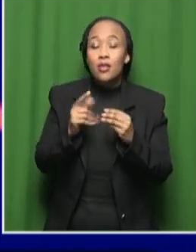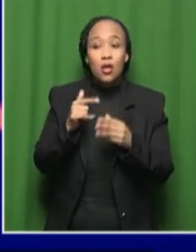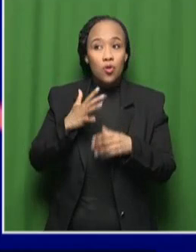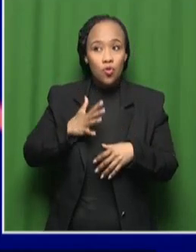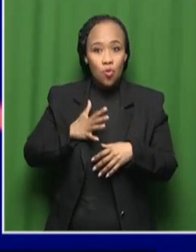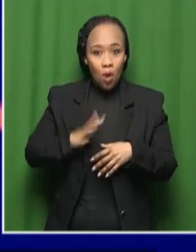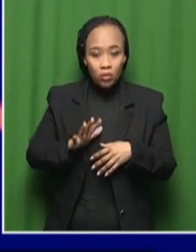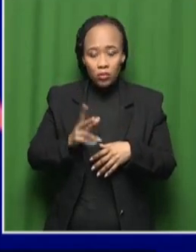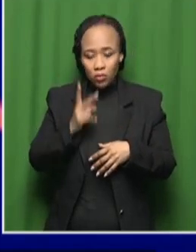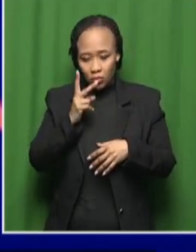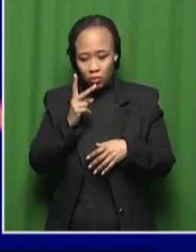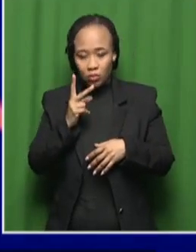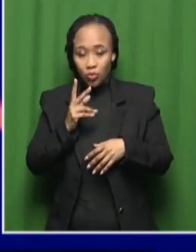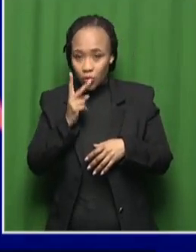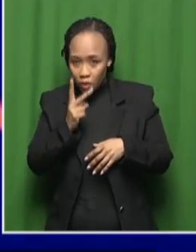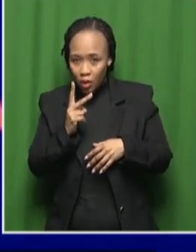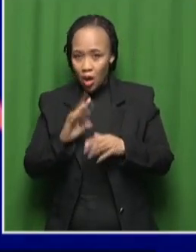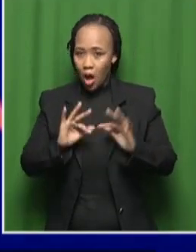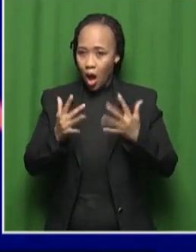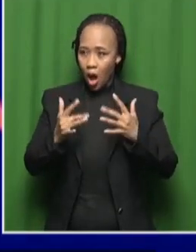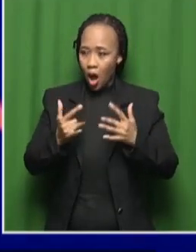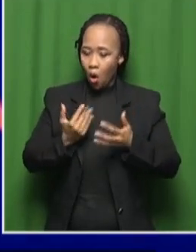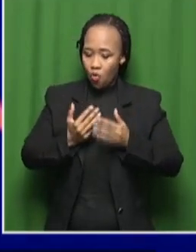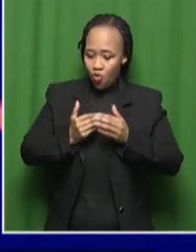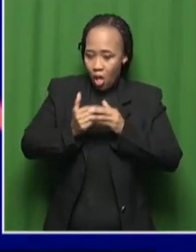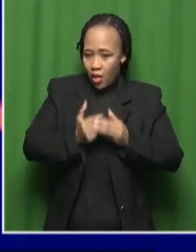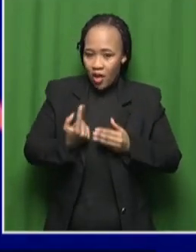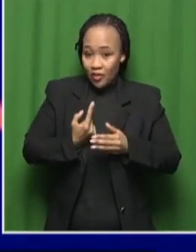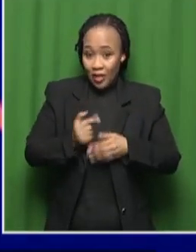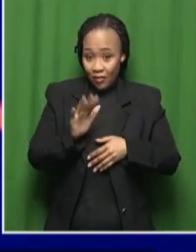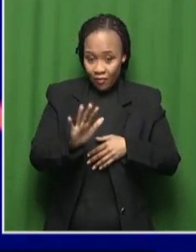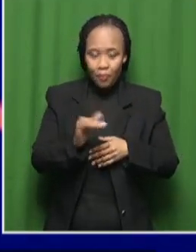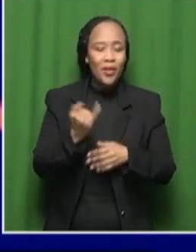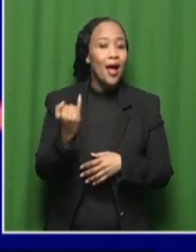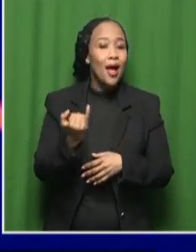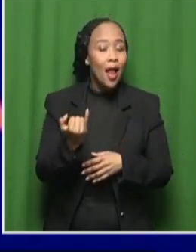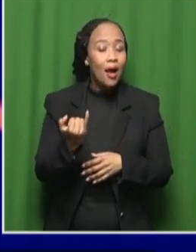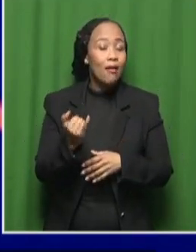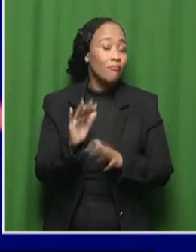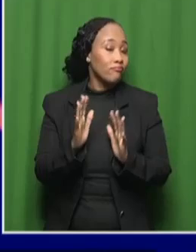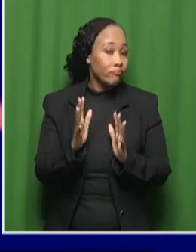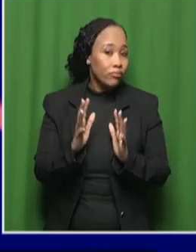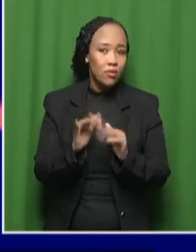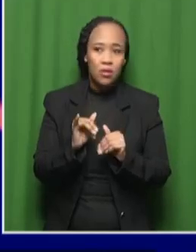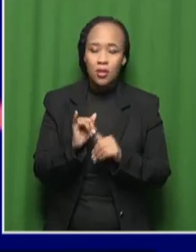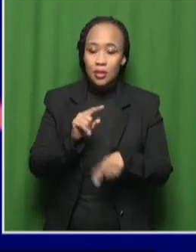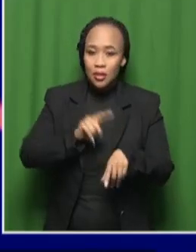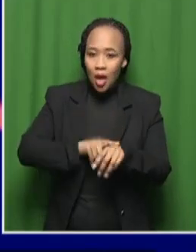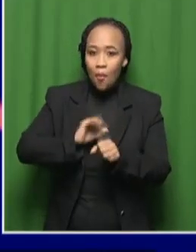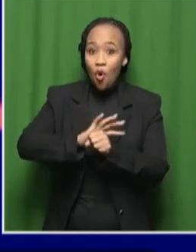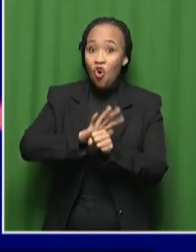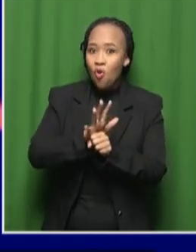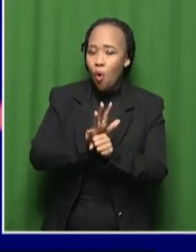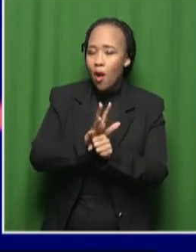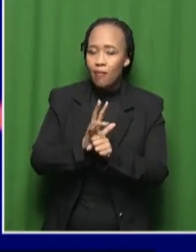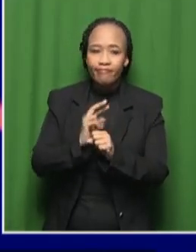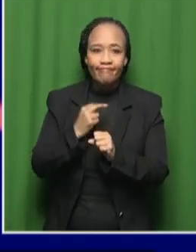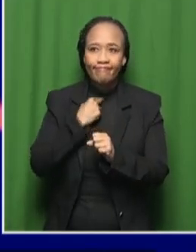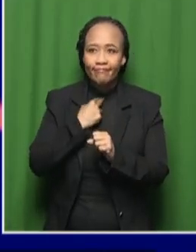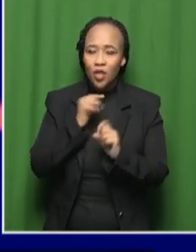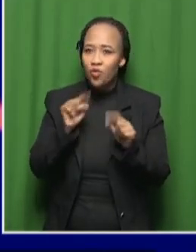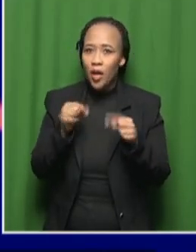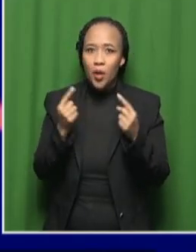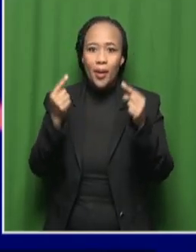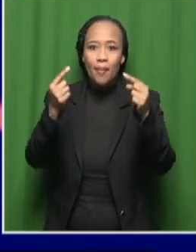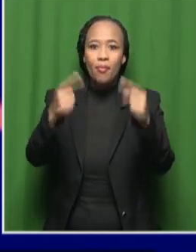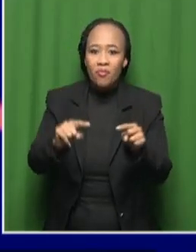found, particularly after COVID, where you weren't able to go into a lot of hospitals or going to see doctors, is